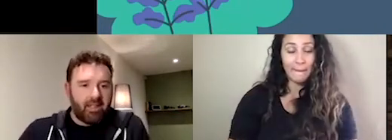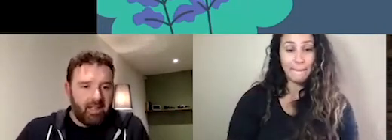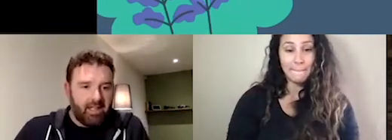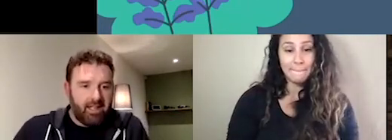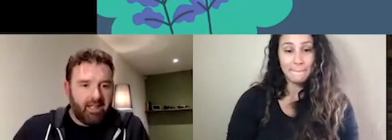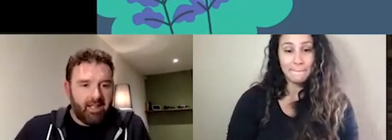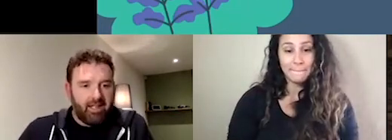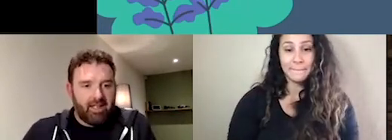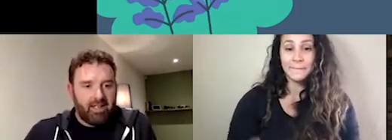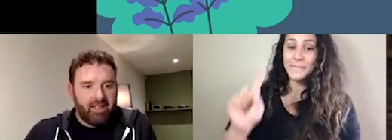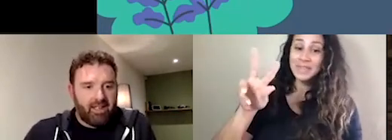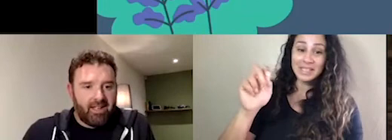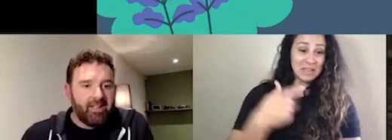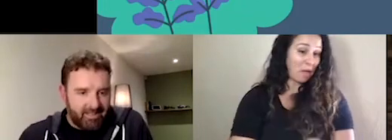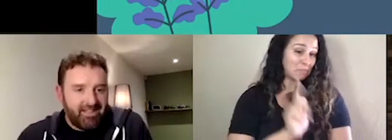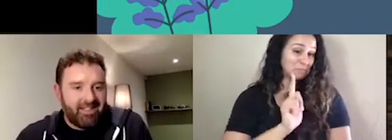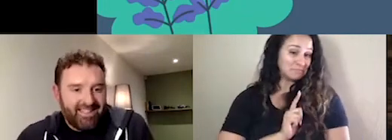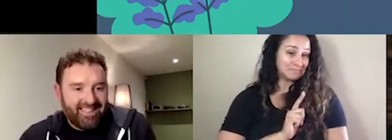Let me take this one, Hugh.